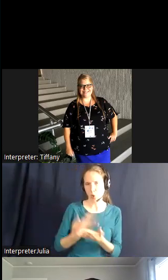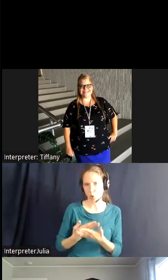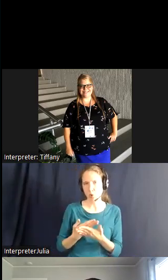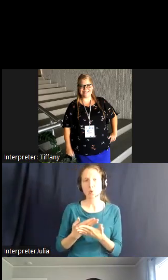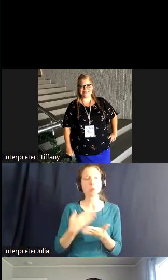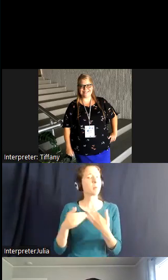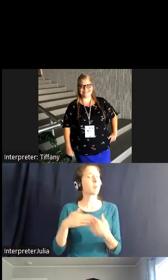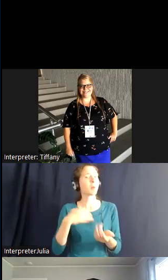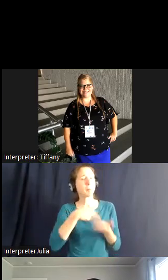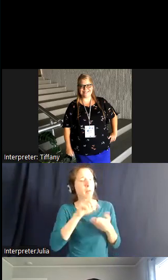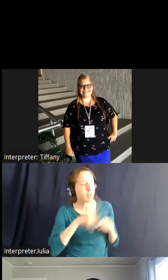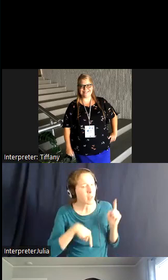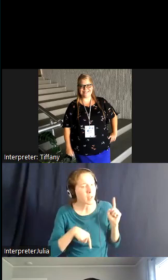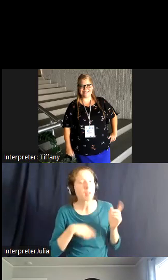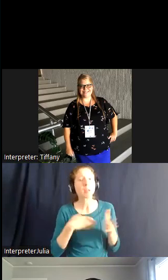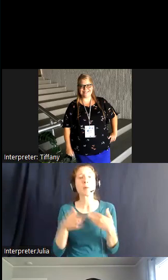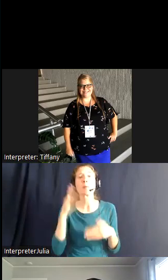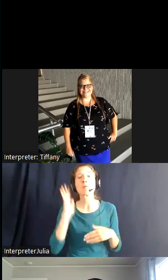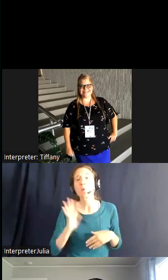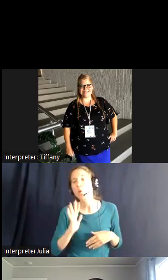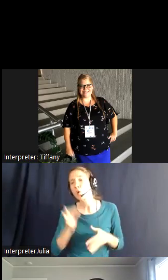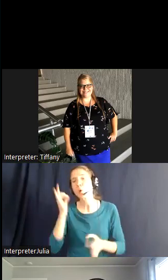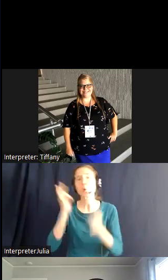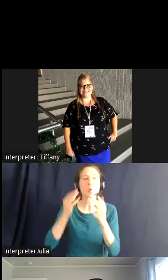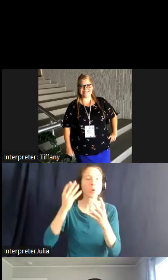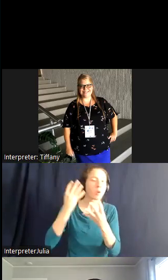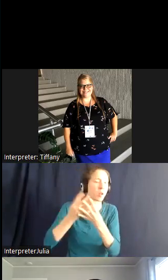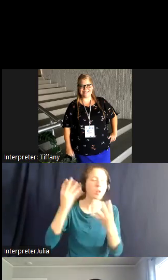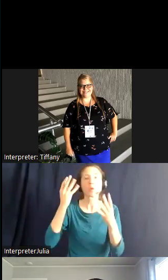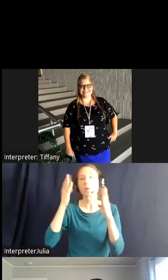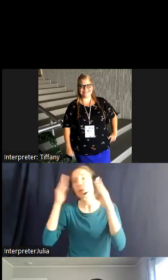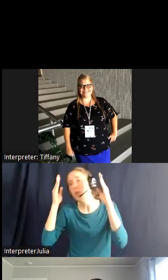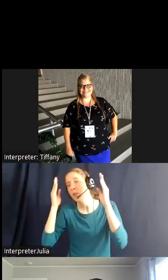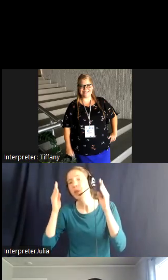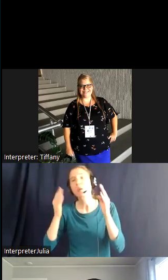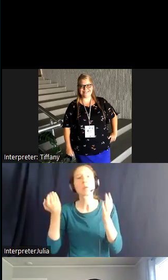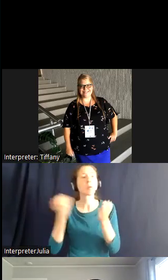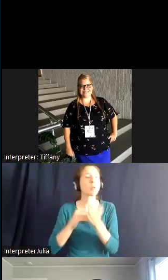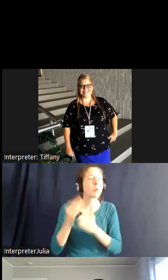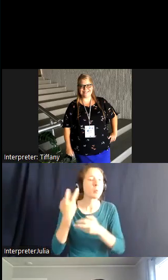pay, criminal justice involvement, co-occurring disorders or disabilities, and more.